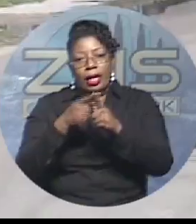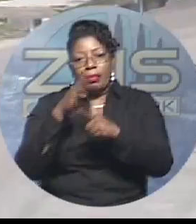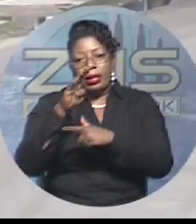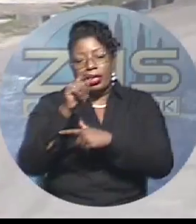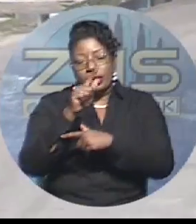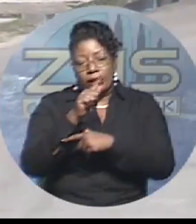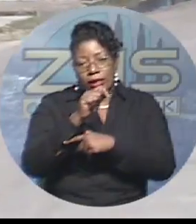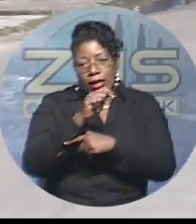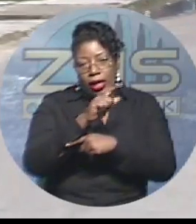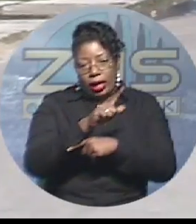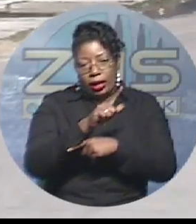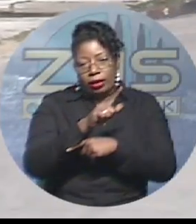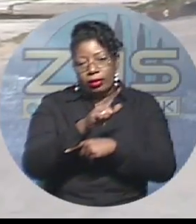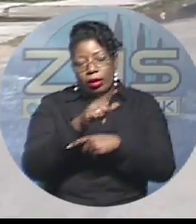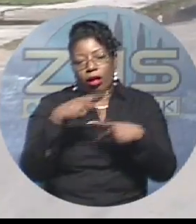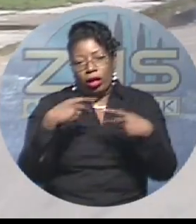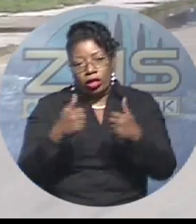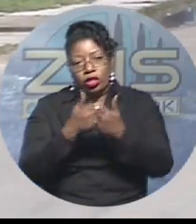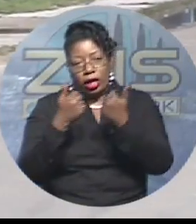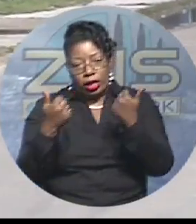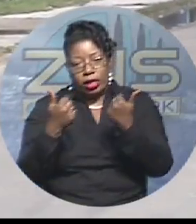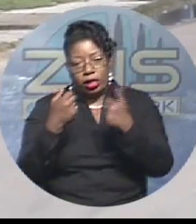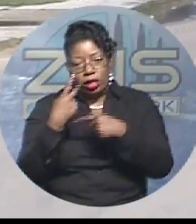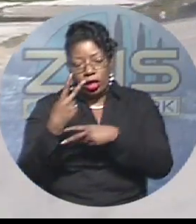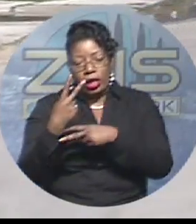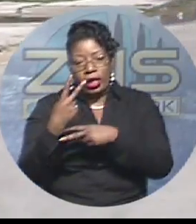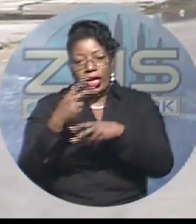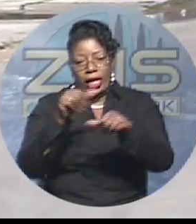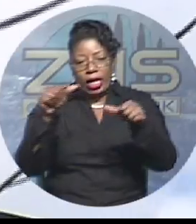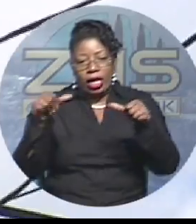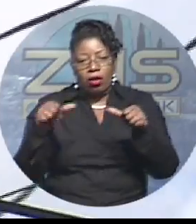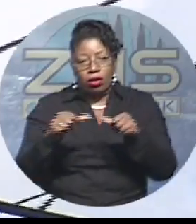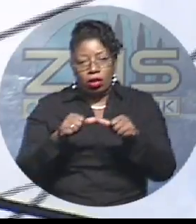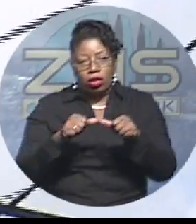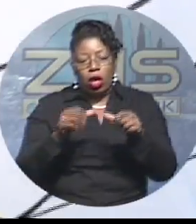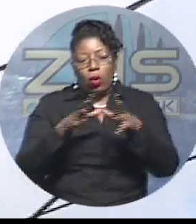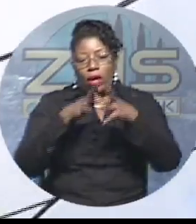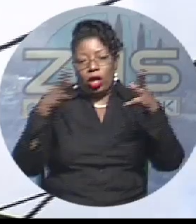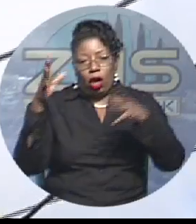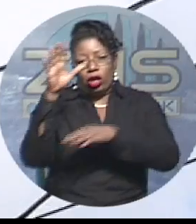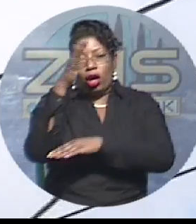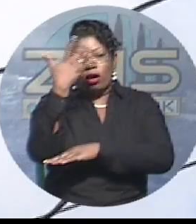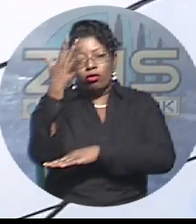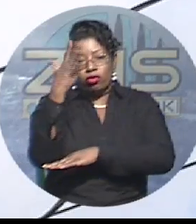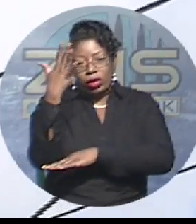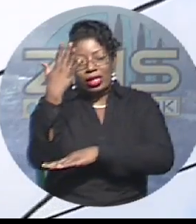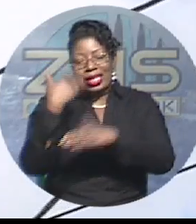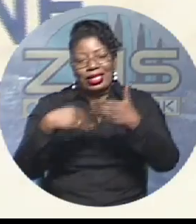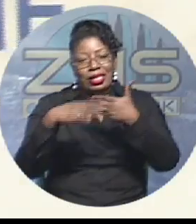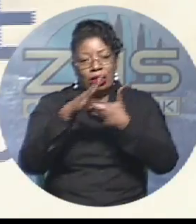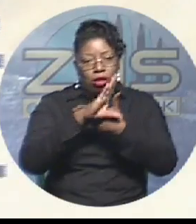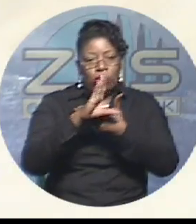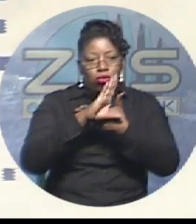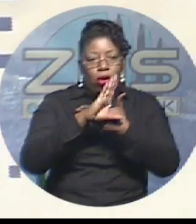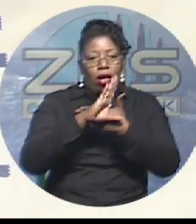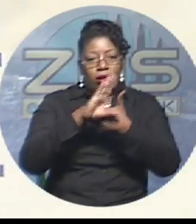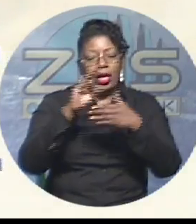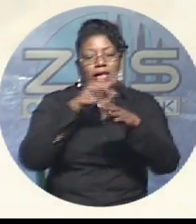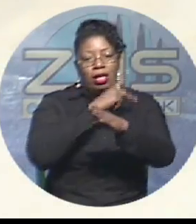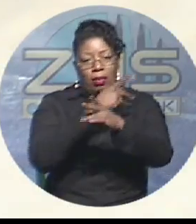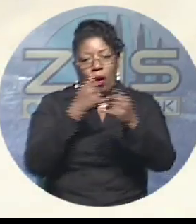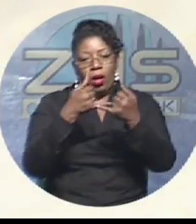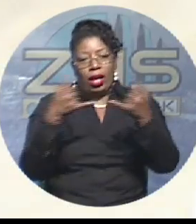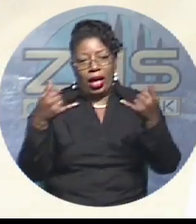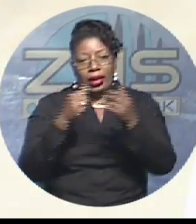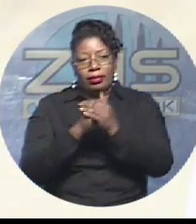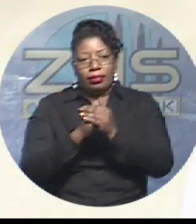facing significant obstacles, most notably in areas like Baintown, with lots of trees to interfere with power lines. When the storm